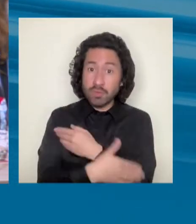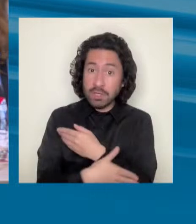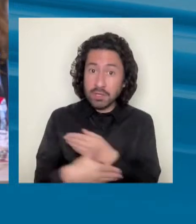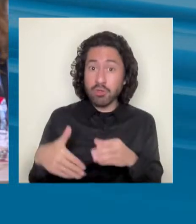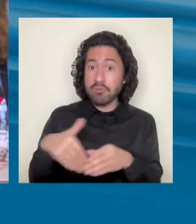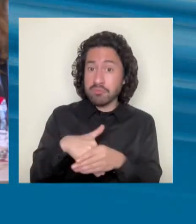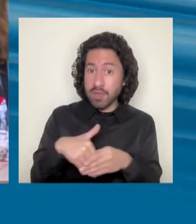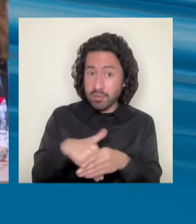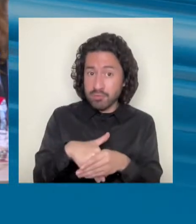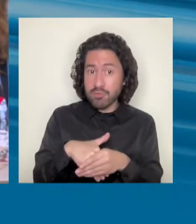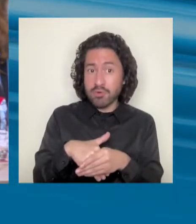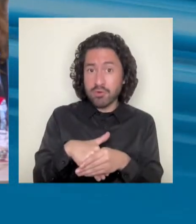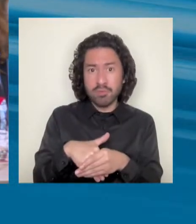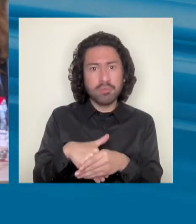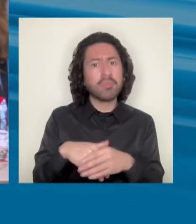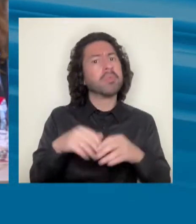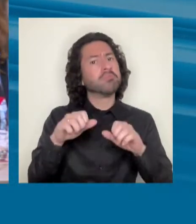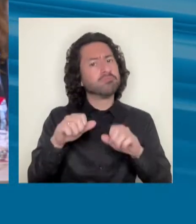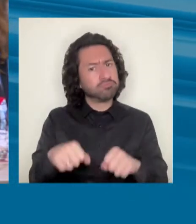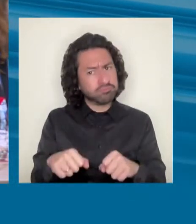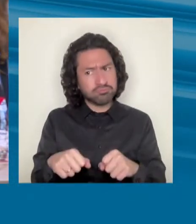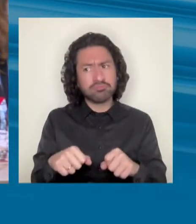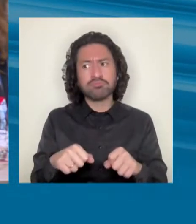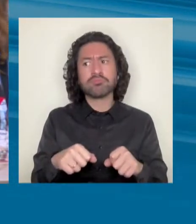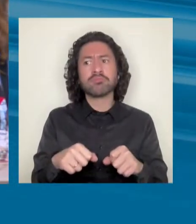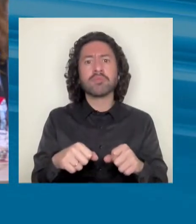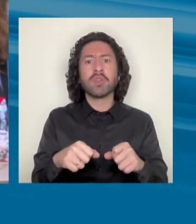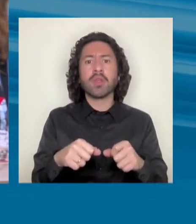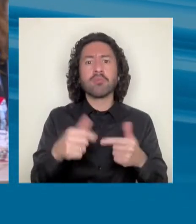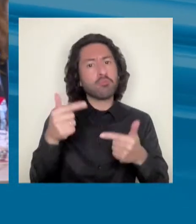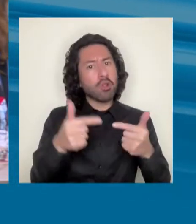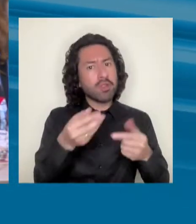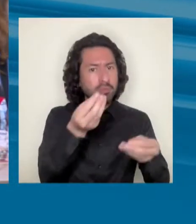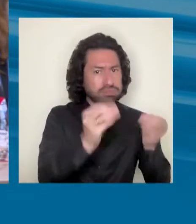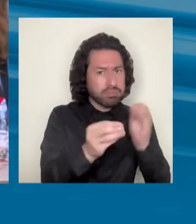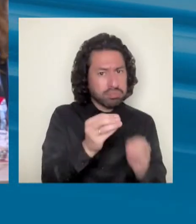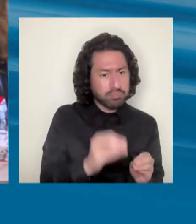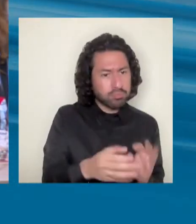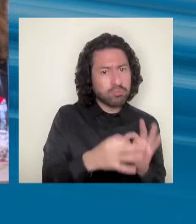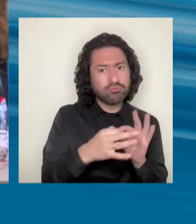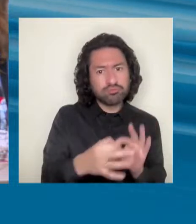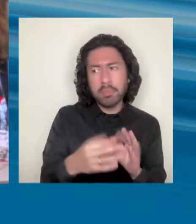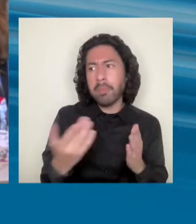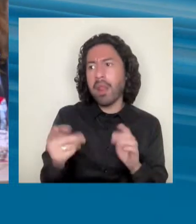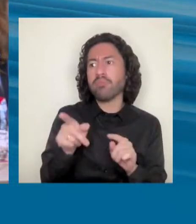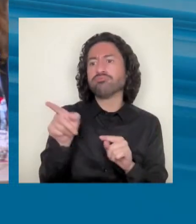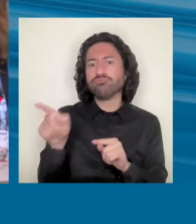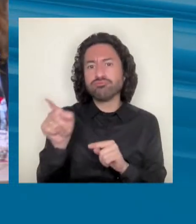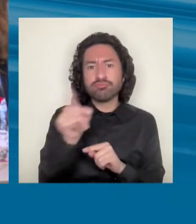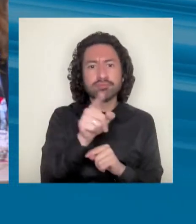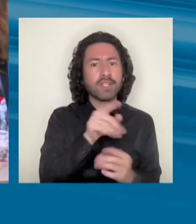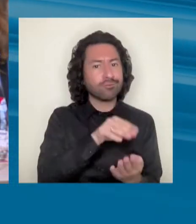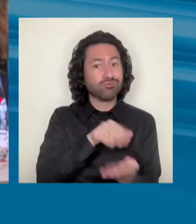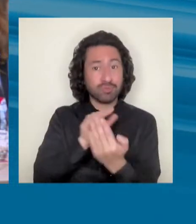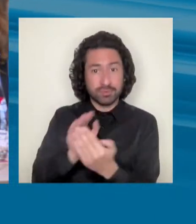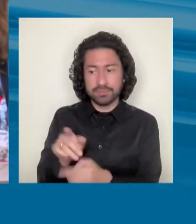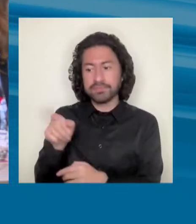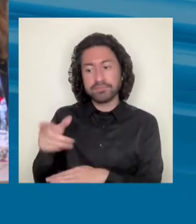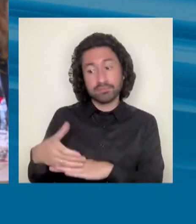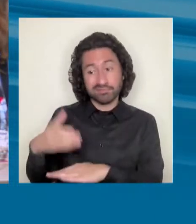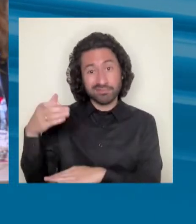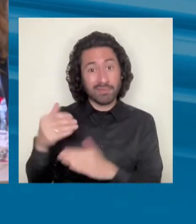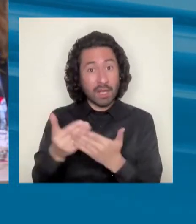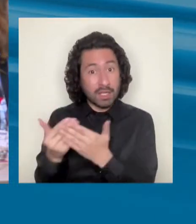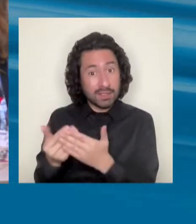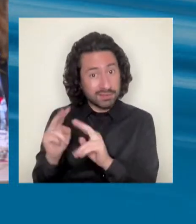challenges. Studies provide valuable insights into such areas as trade, investment, and sustainable development, and I